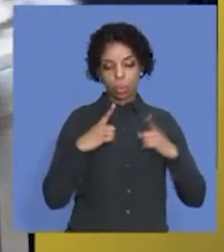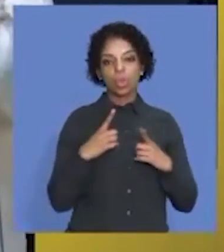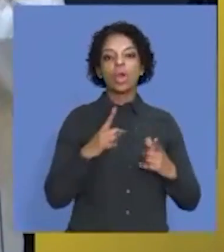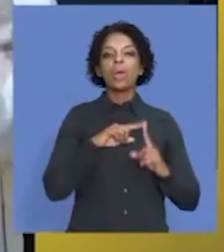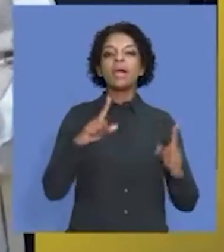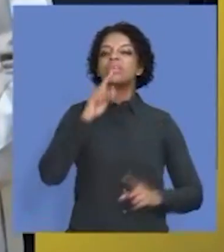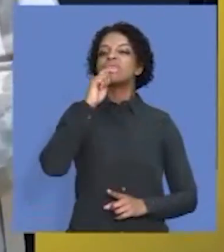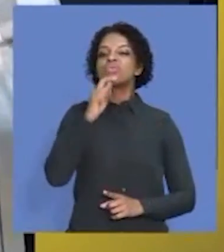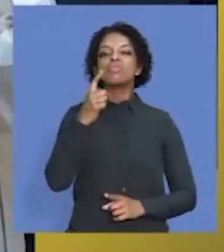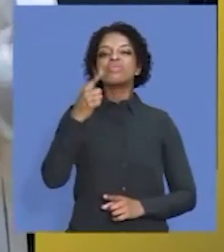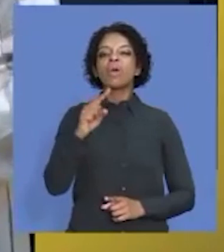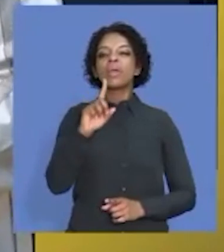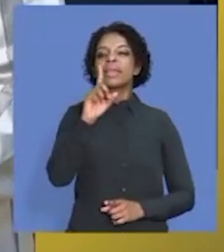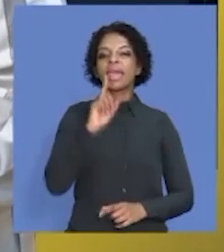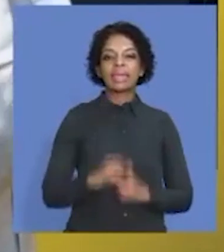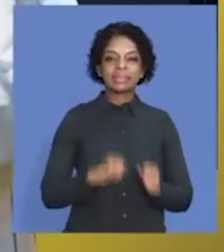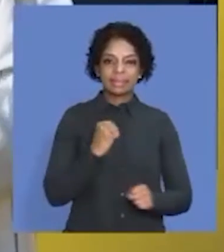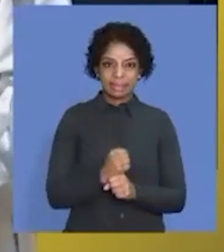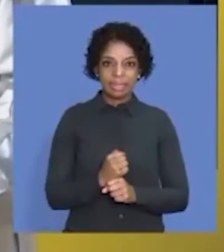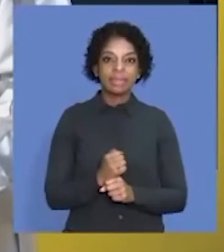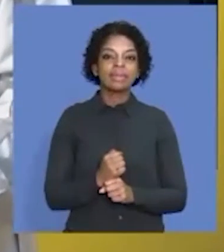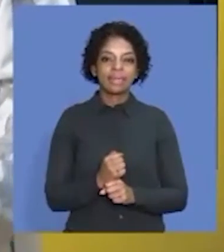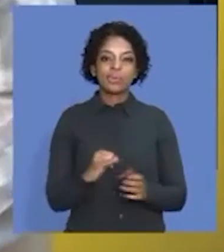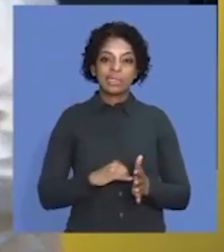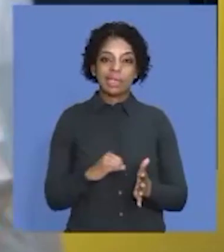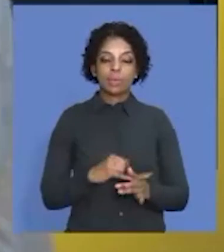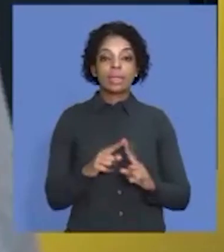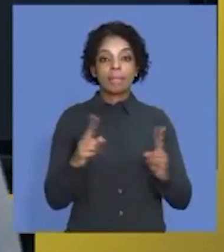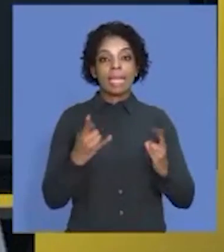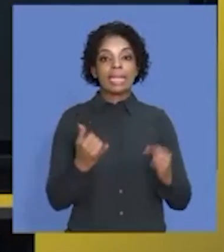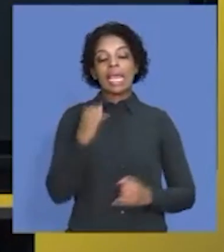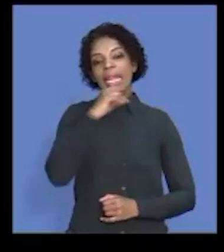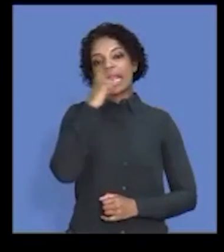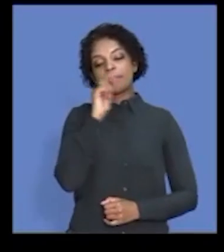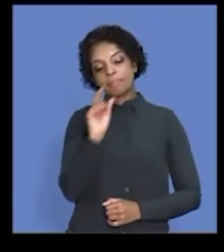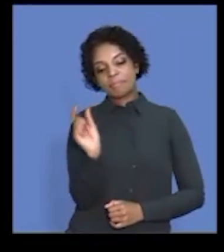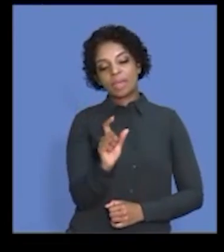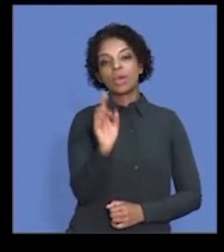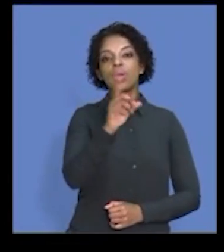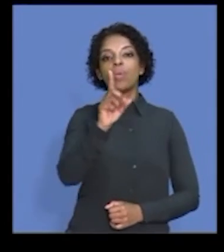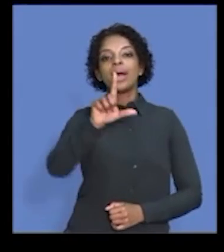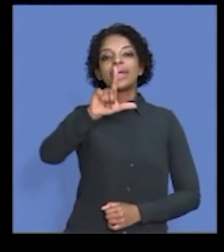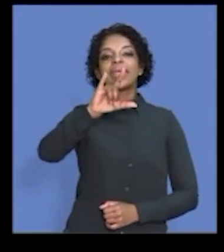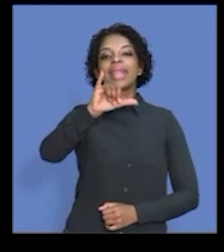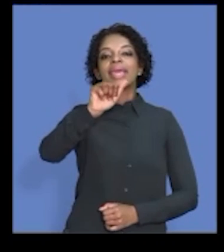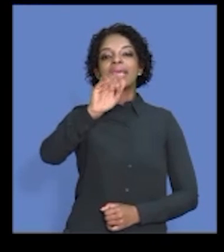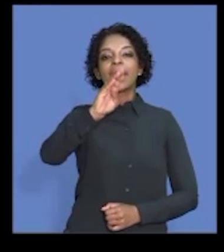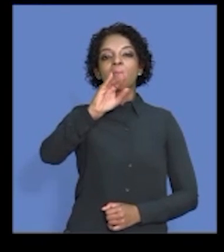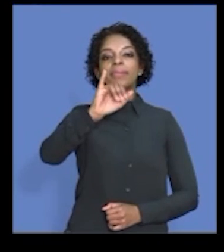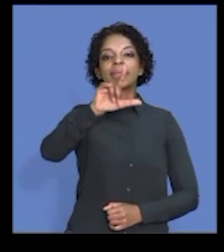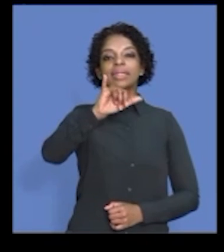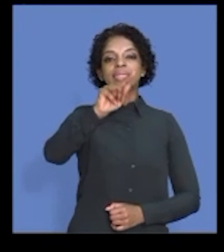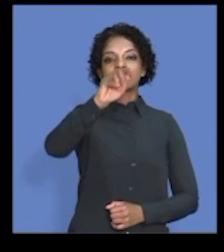year. So for now, it's a temporary liability. And therefore, it will be included under